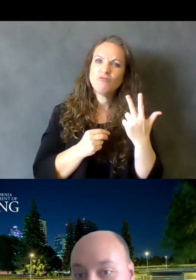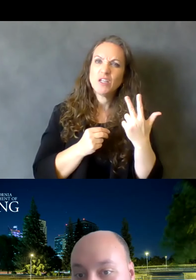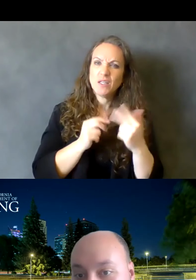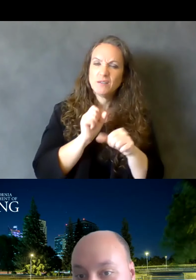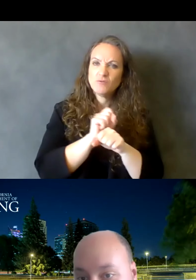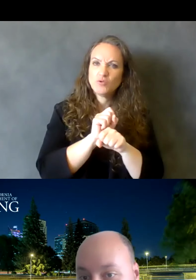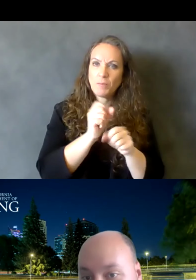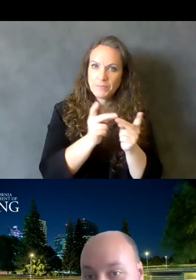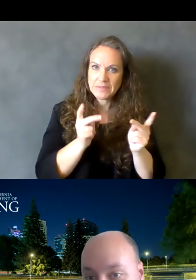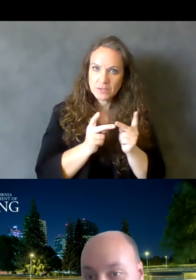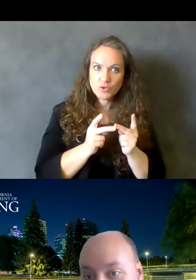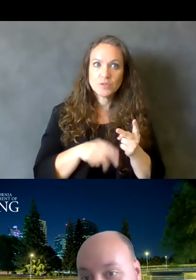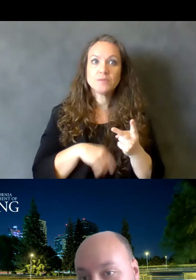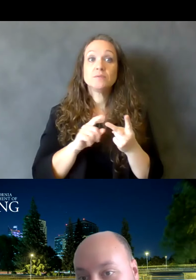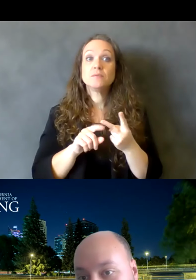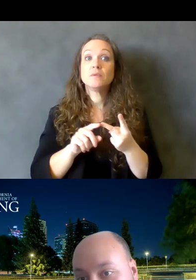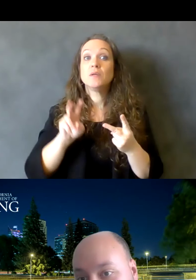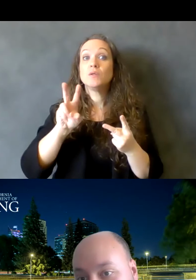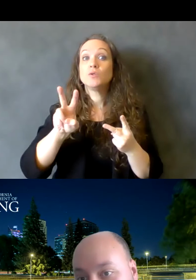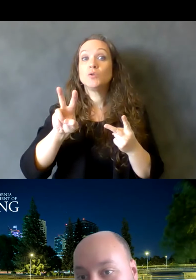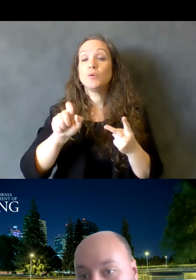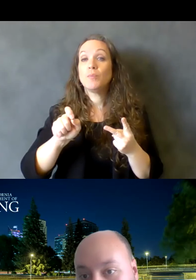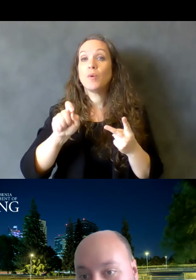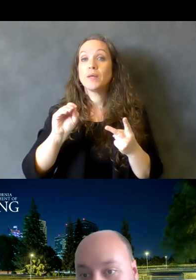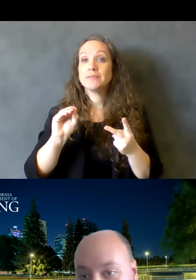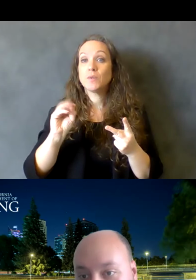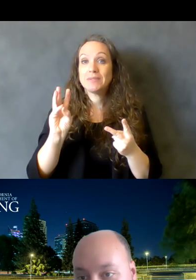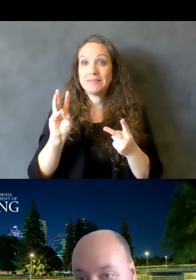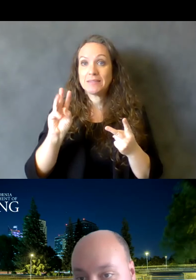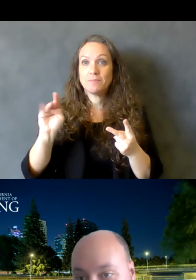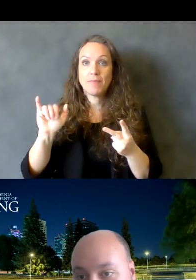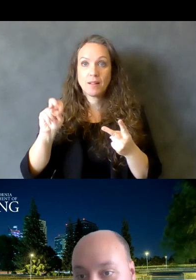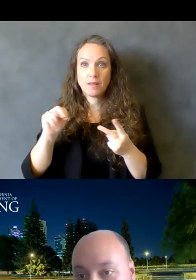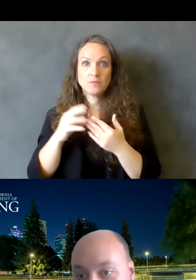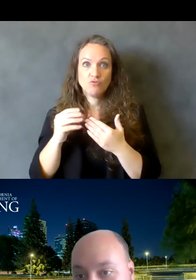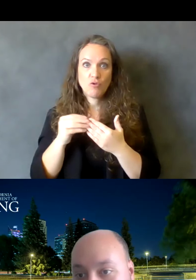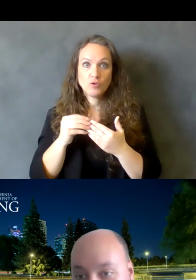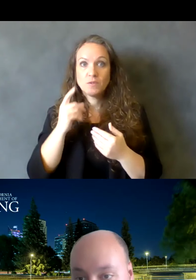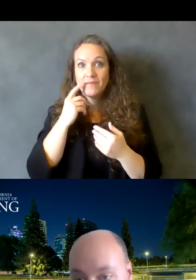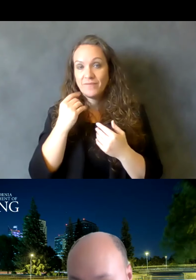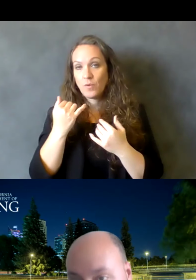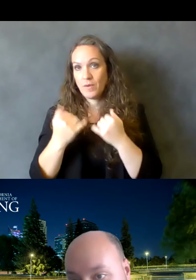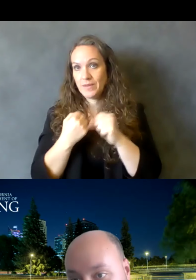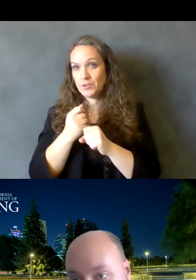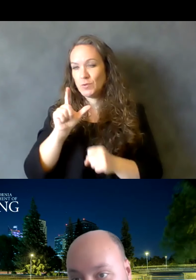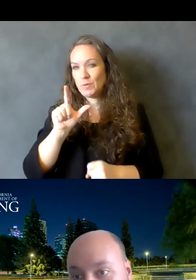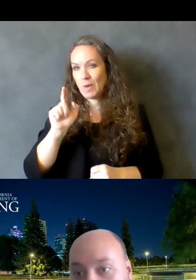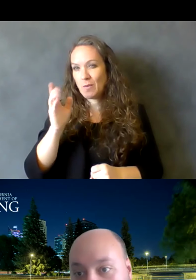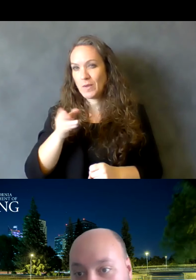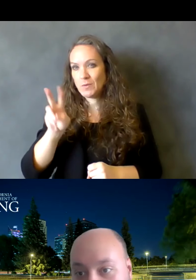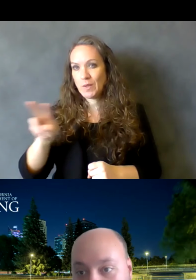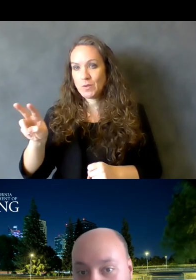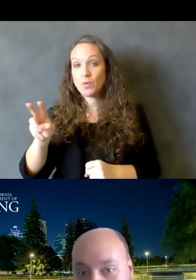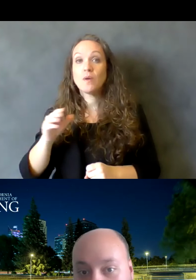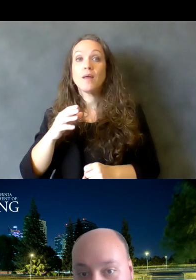and $2.06 million in fiscal year 21-22, and $2.04 million